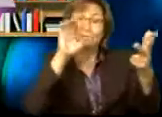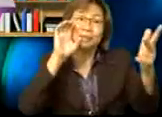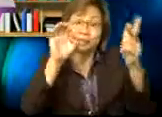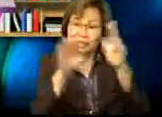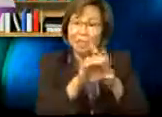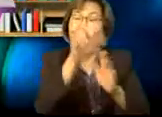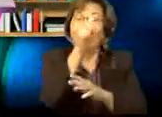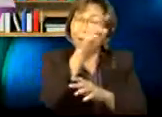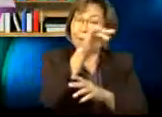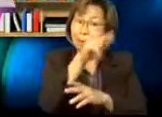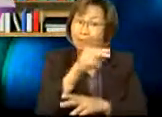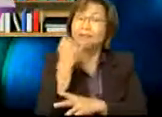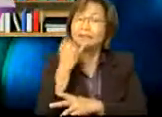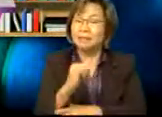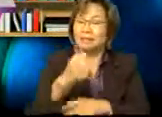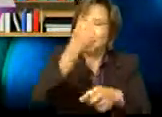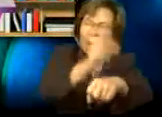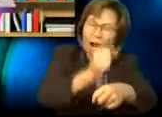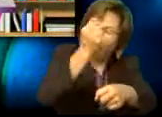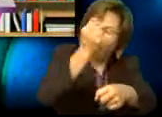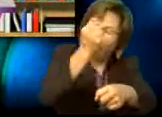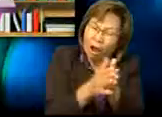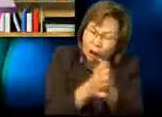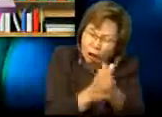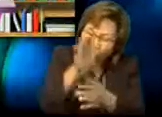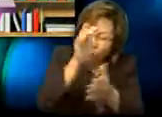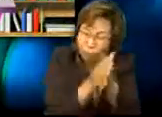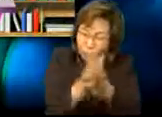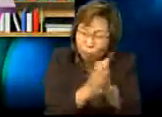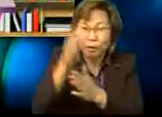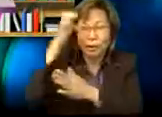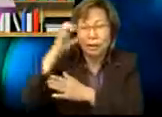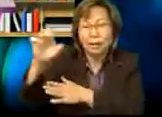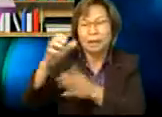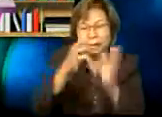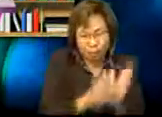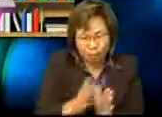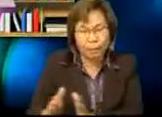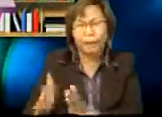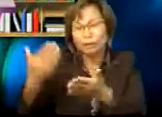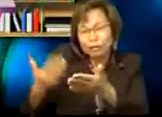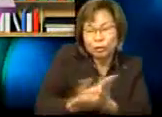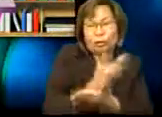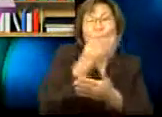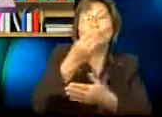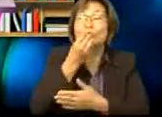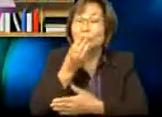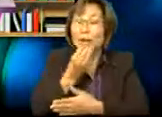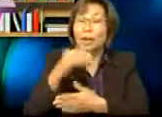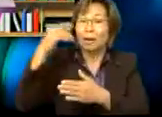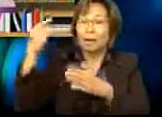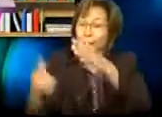is hardworking. He prepares new dishes. He appears as a guest